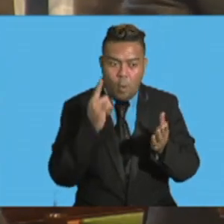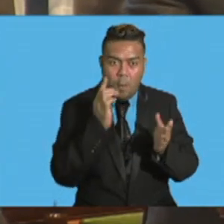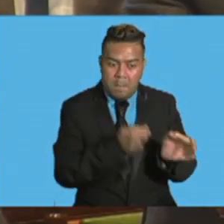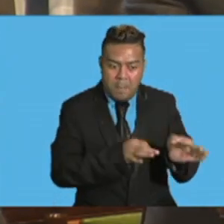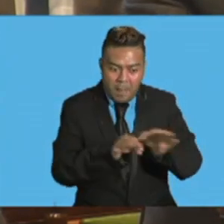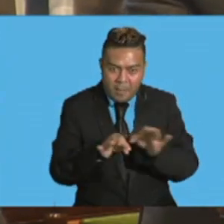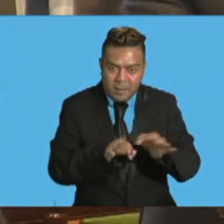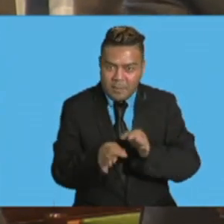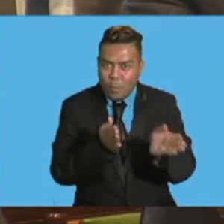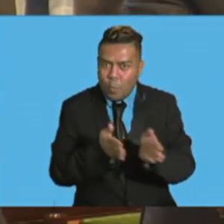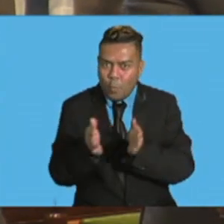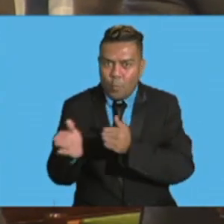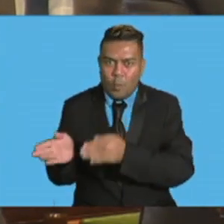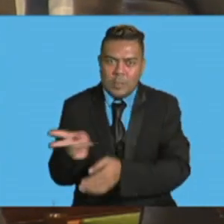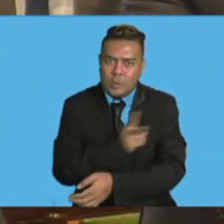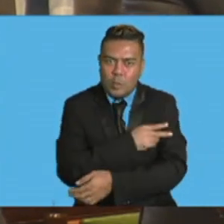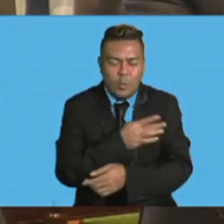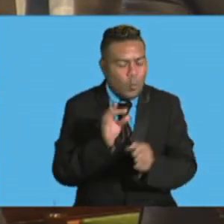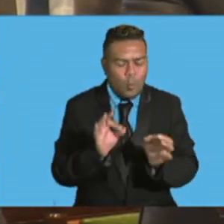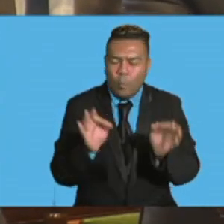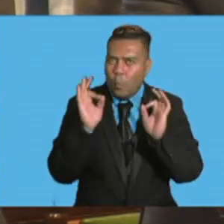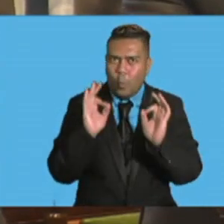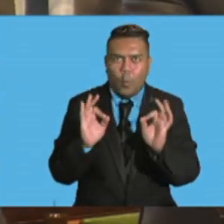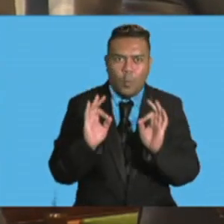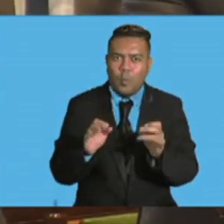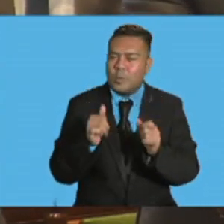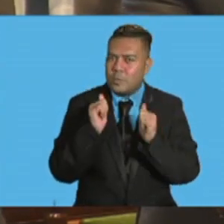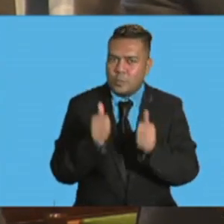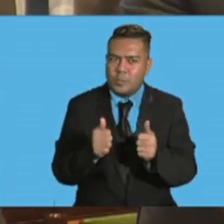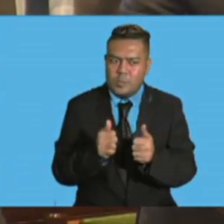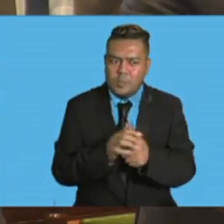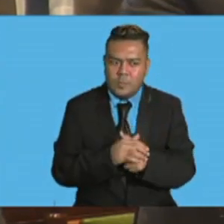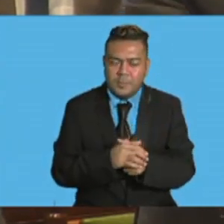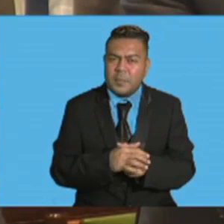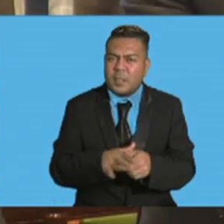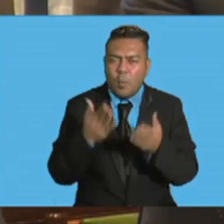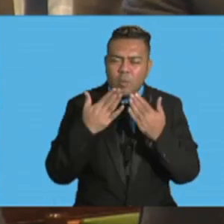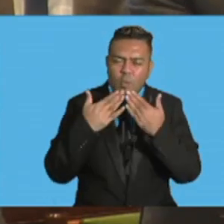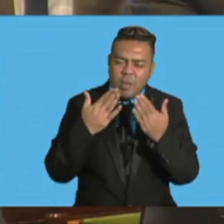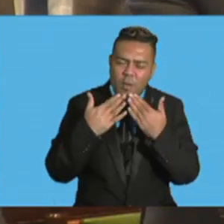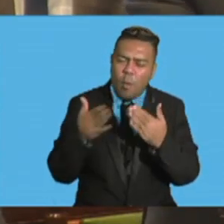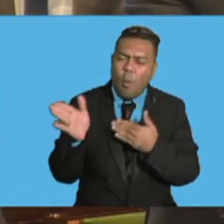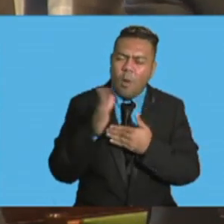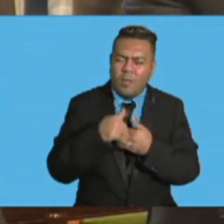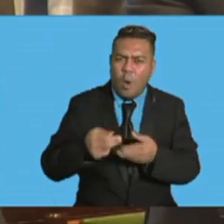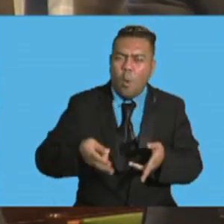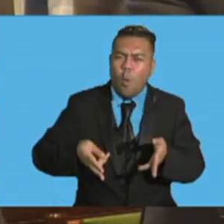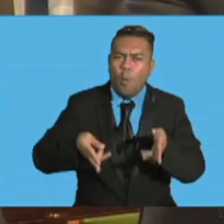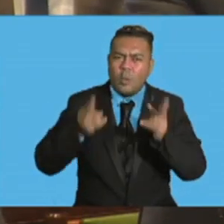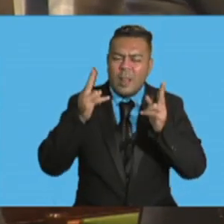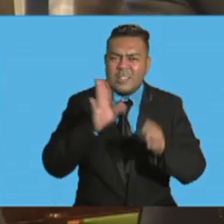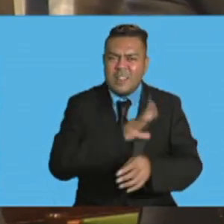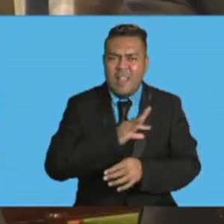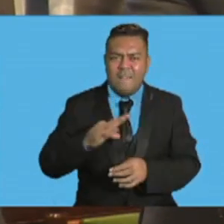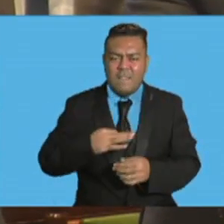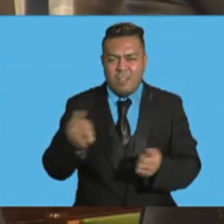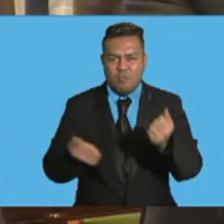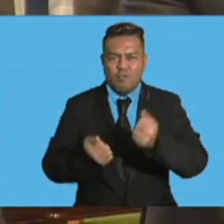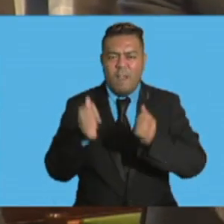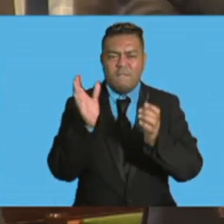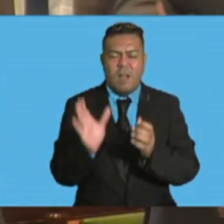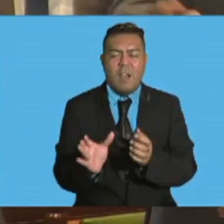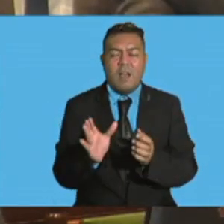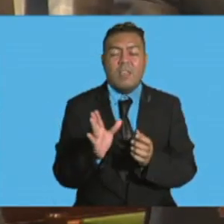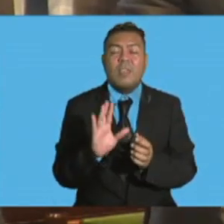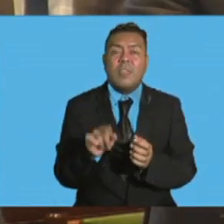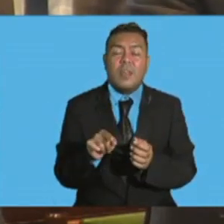security details are phenomenal. I would also like to thank, of course, all the hotel staff, the drivers, the tour guides, and of course the volunteers.